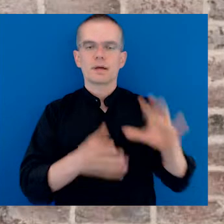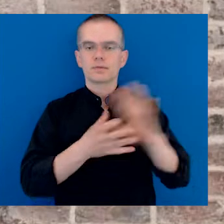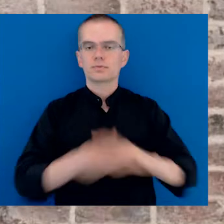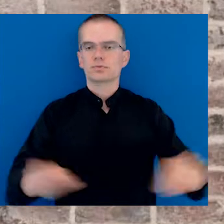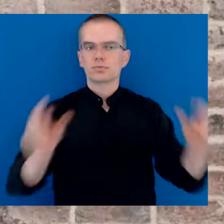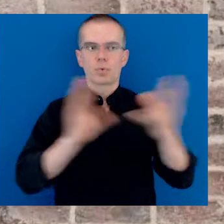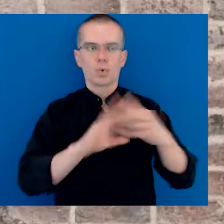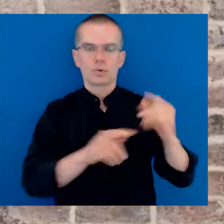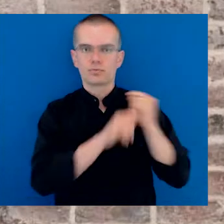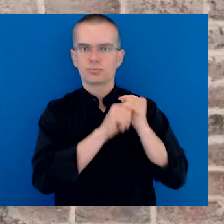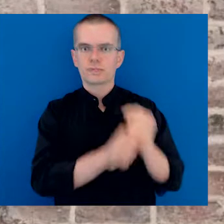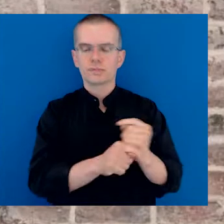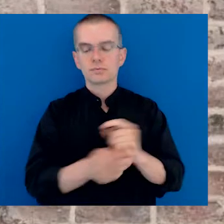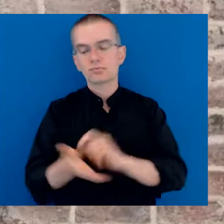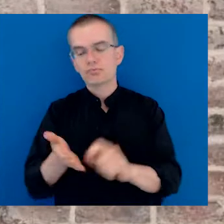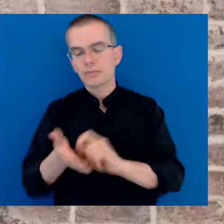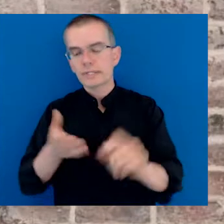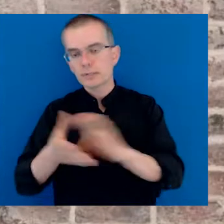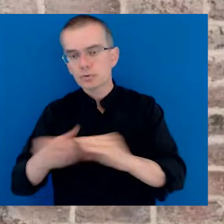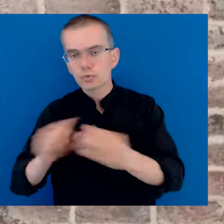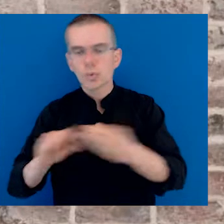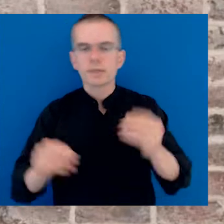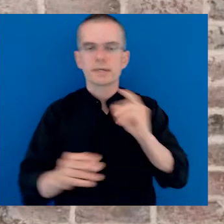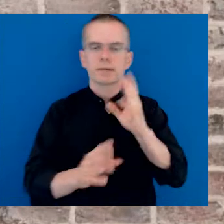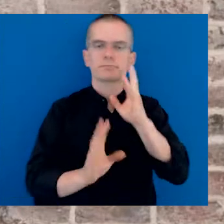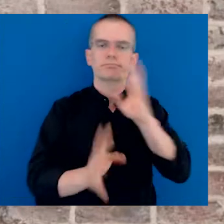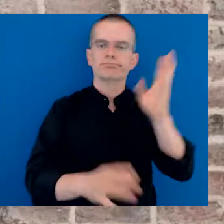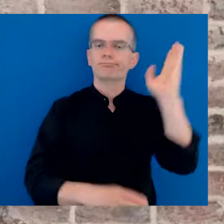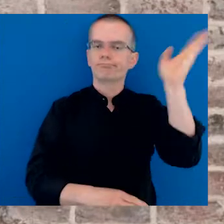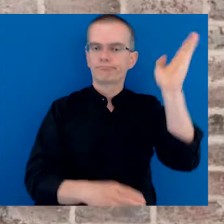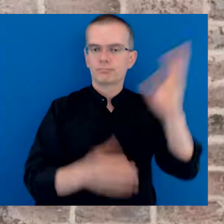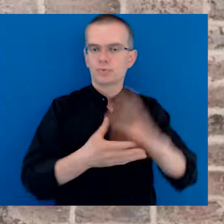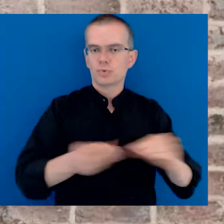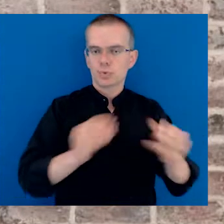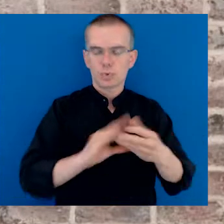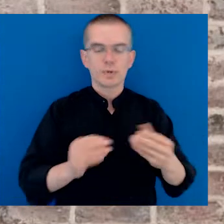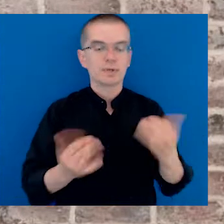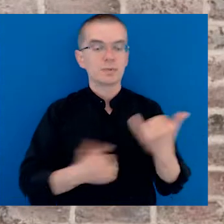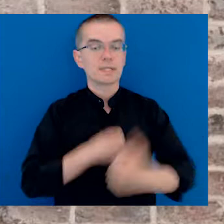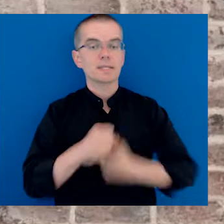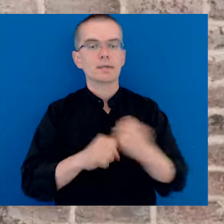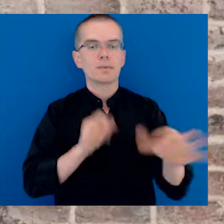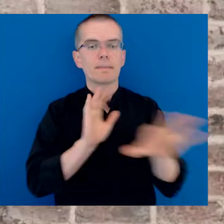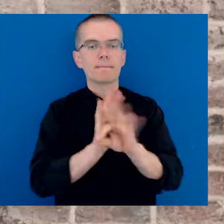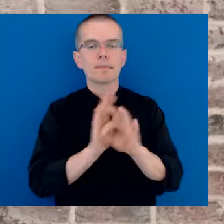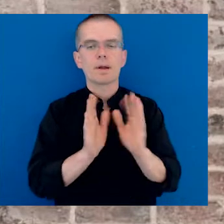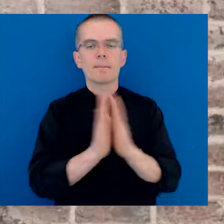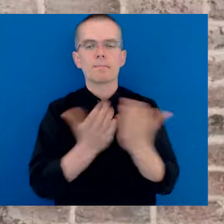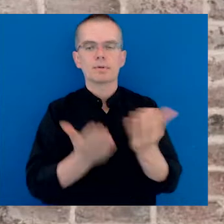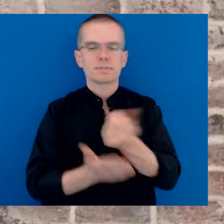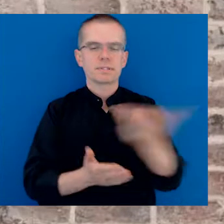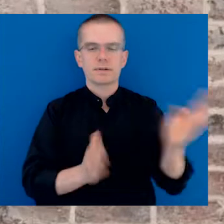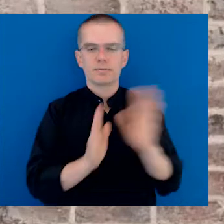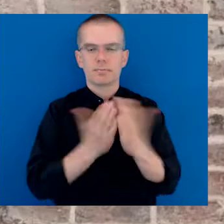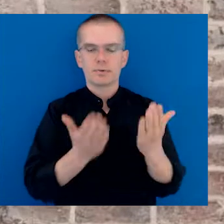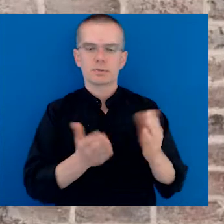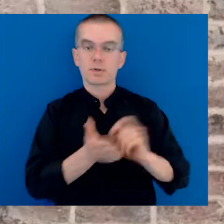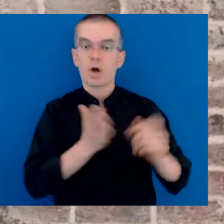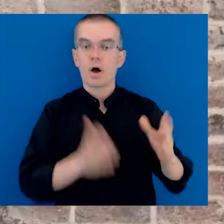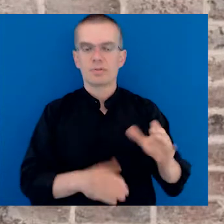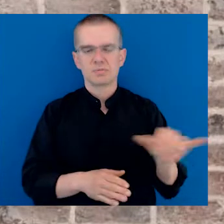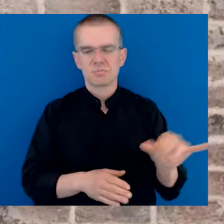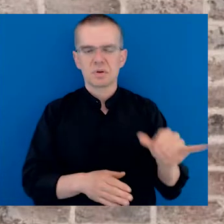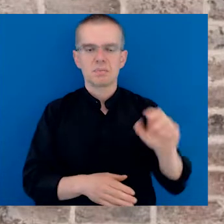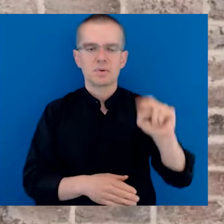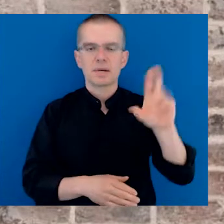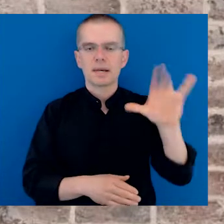tradition, both oral and written. And for this year, we have selected a series of children's books written by Nancy Churnin, and